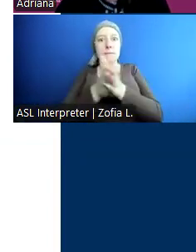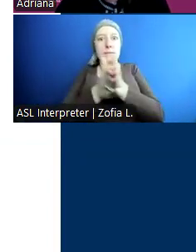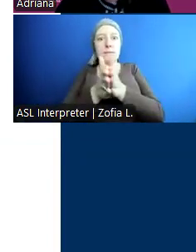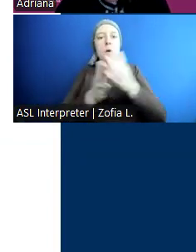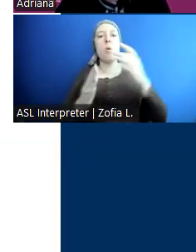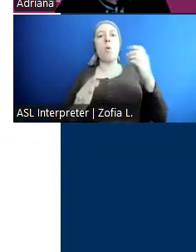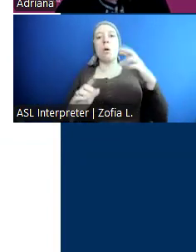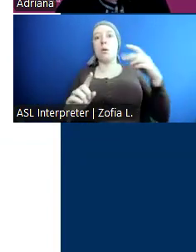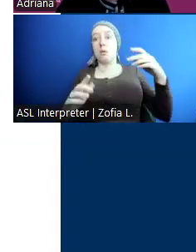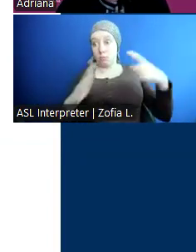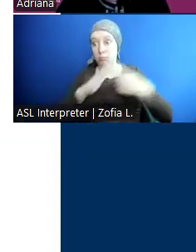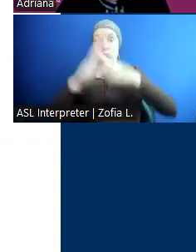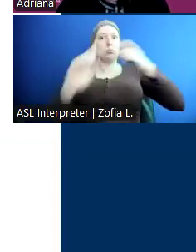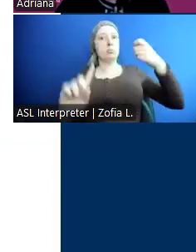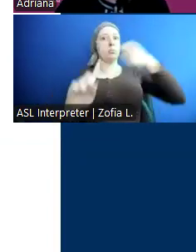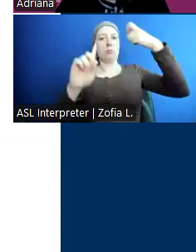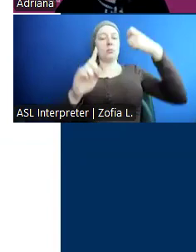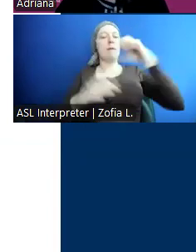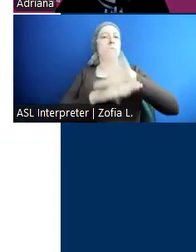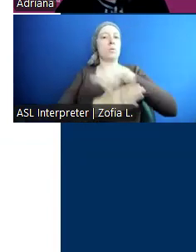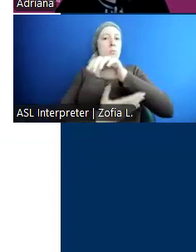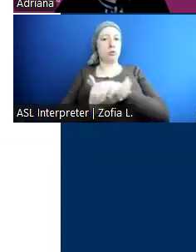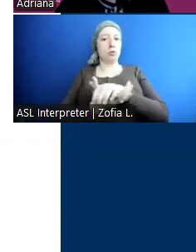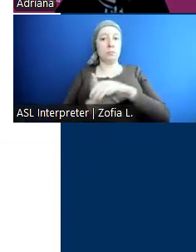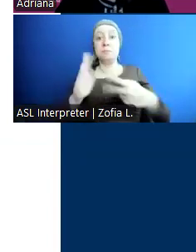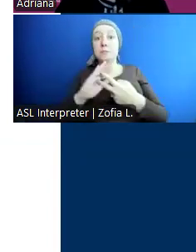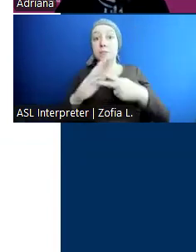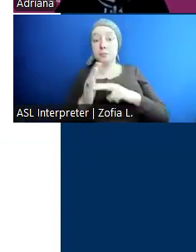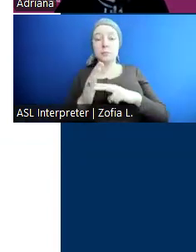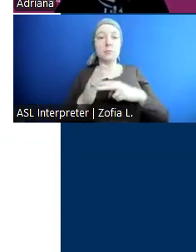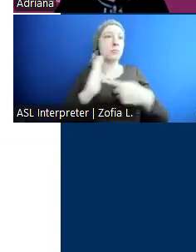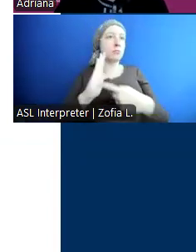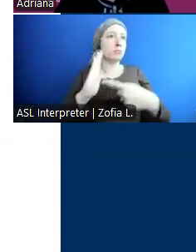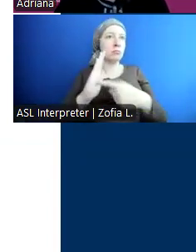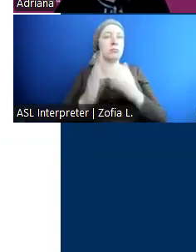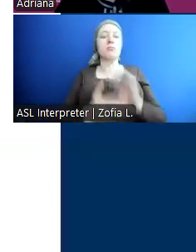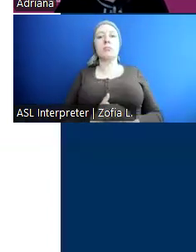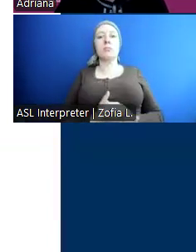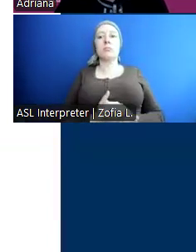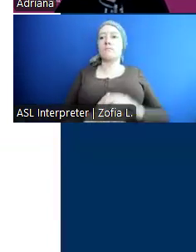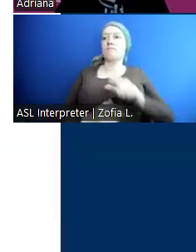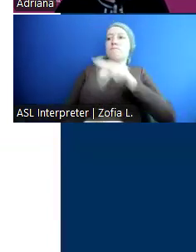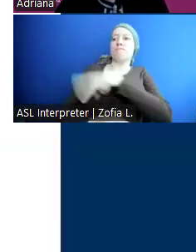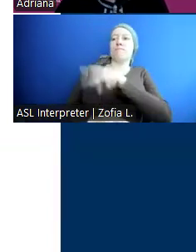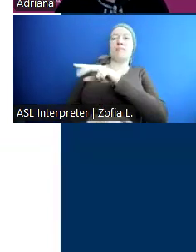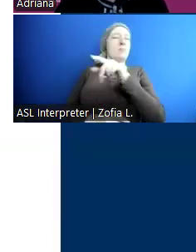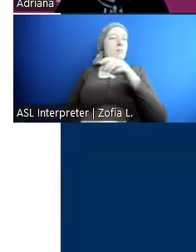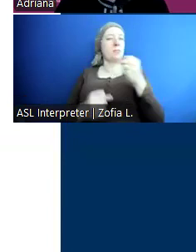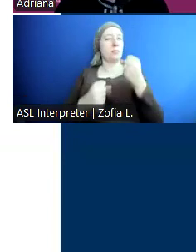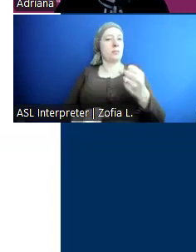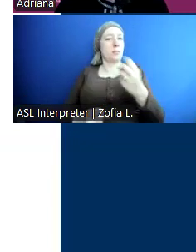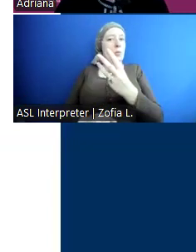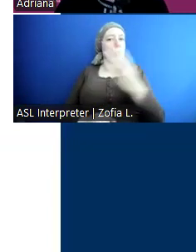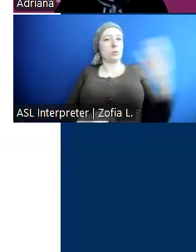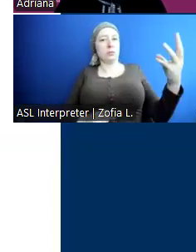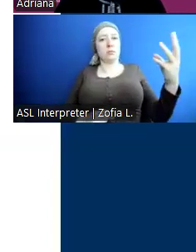or a trigger for a forced marriage. Here, we're talking about somebody being perceived as too westernized. We're